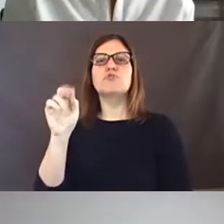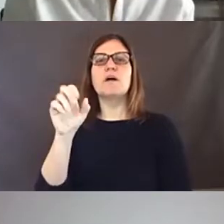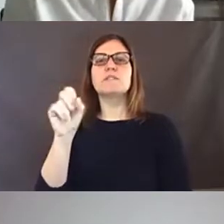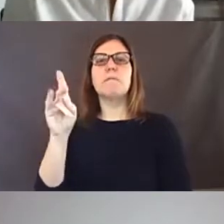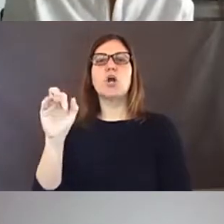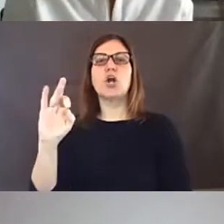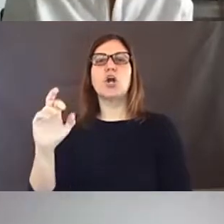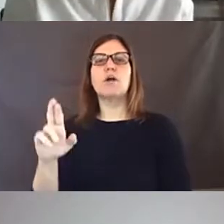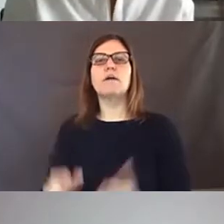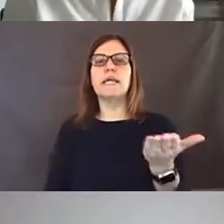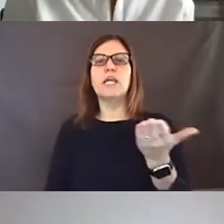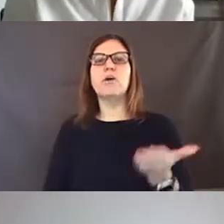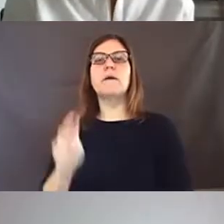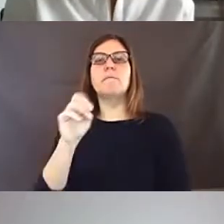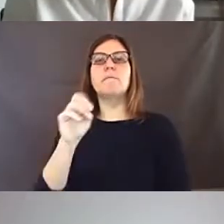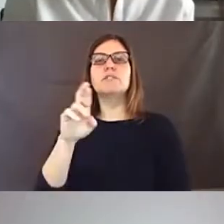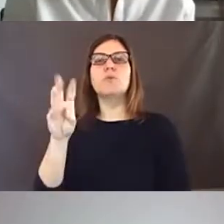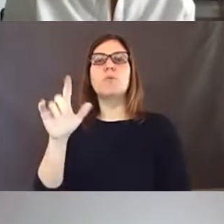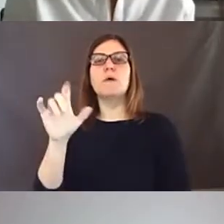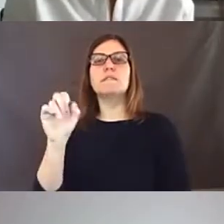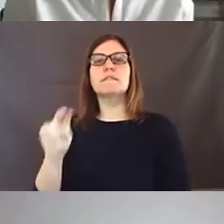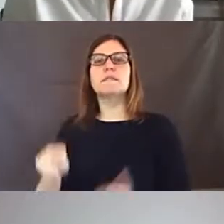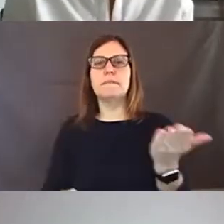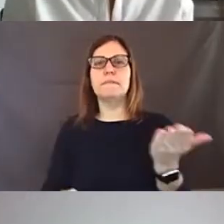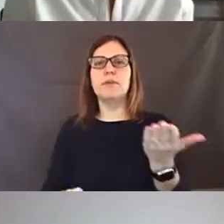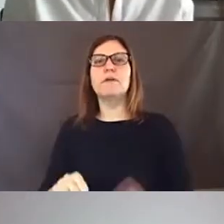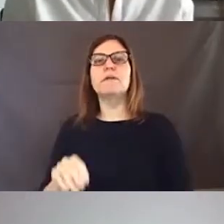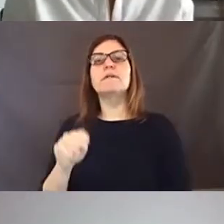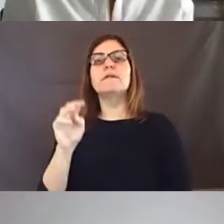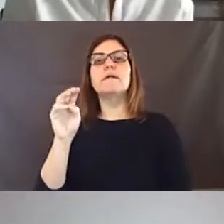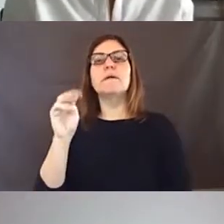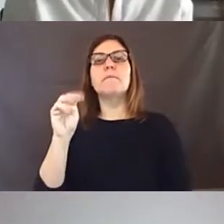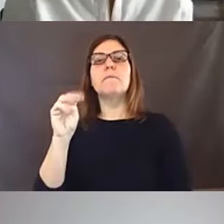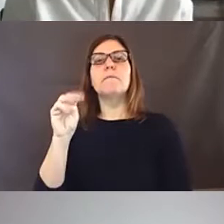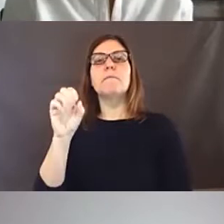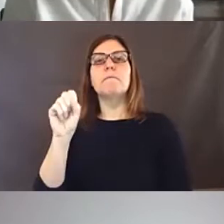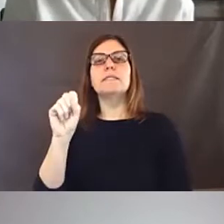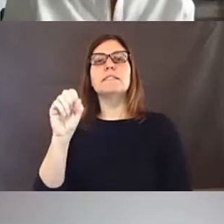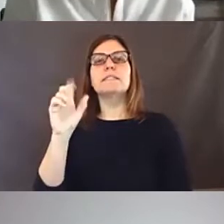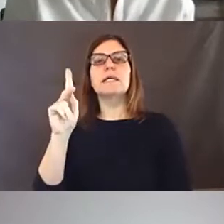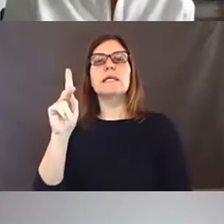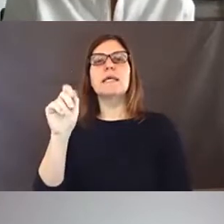Mr. Wilson. Here. Mrs. Kell Smith. Here.